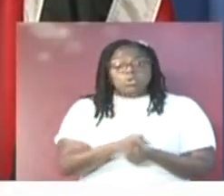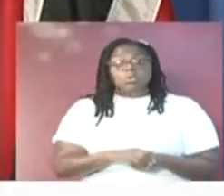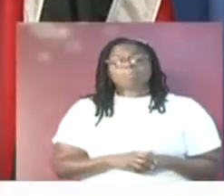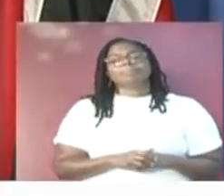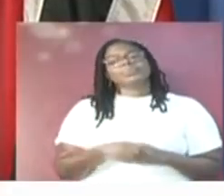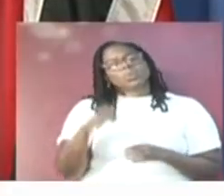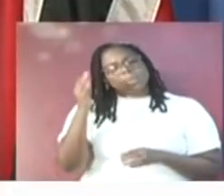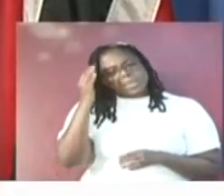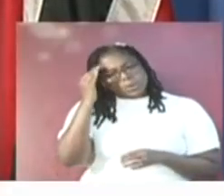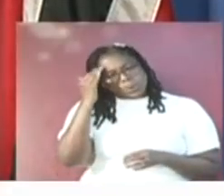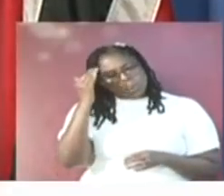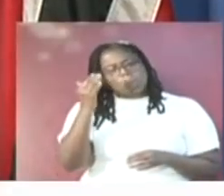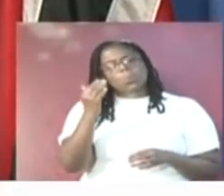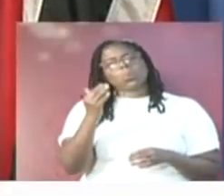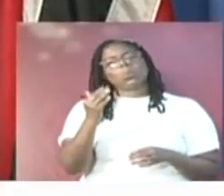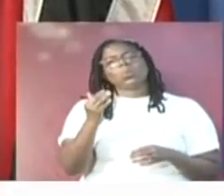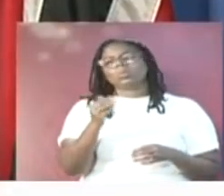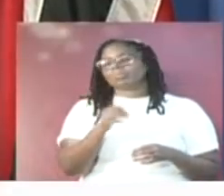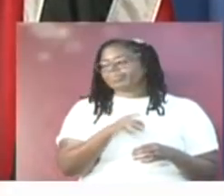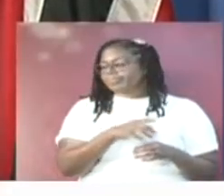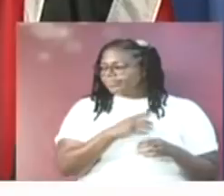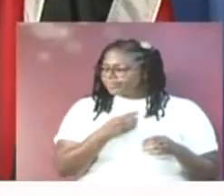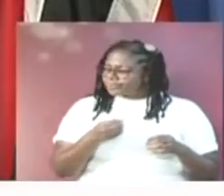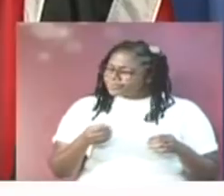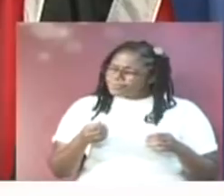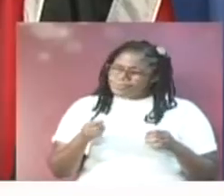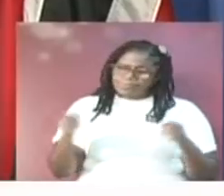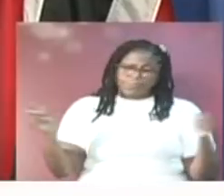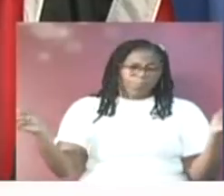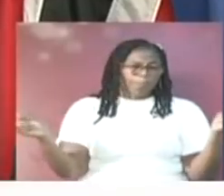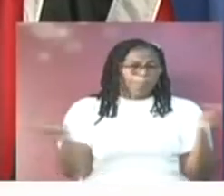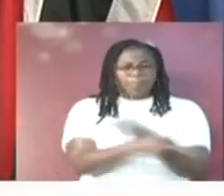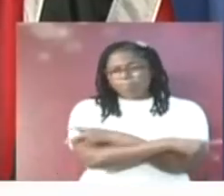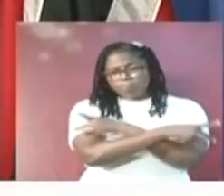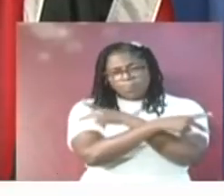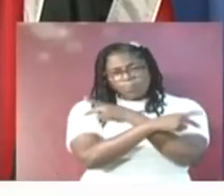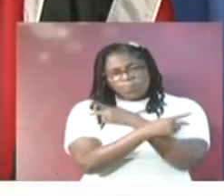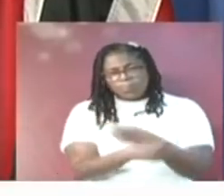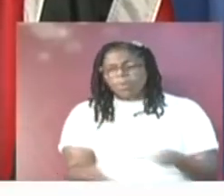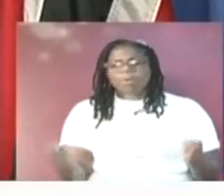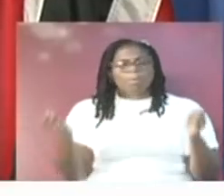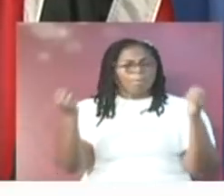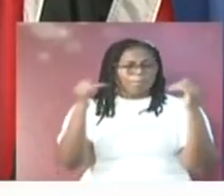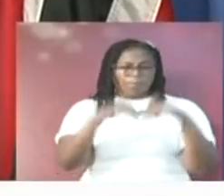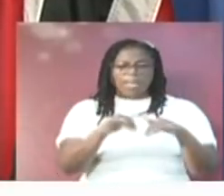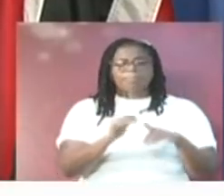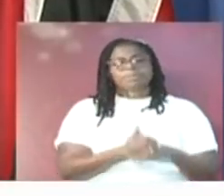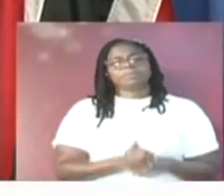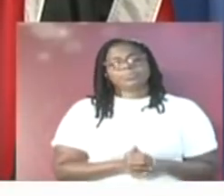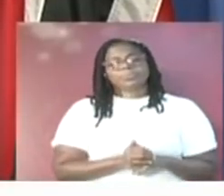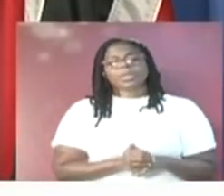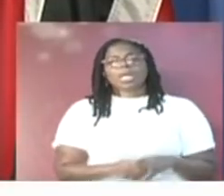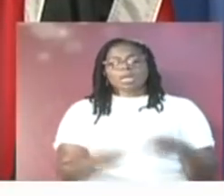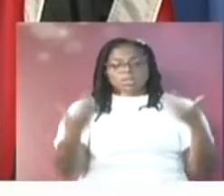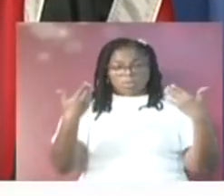that will lead us. As Prime Minister, I